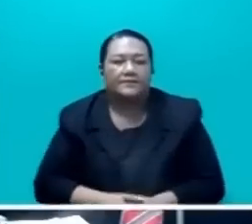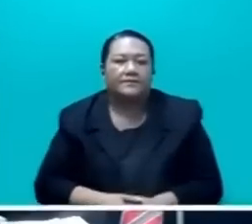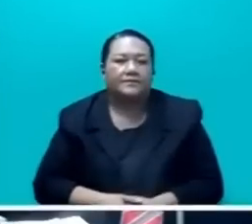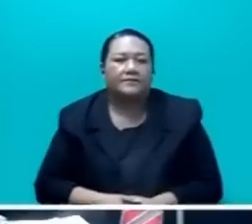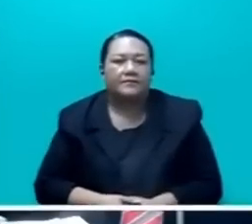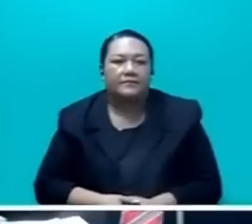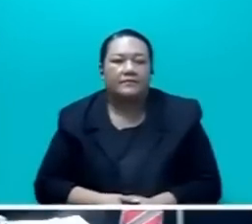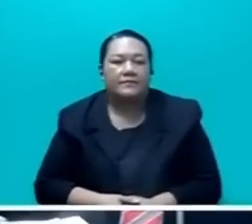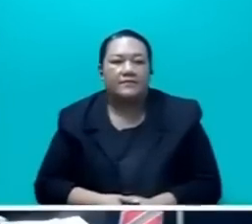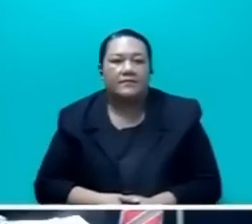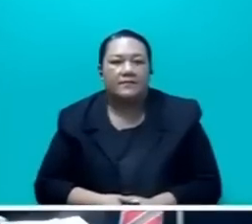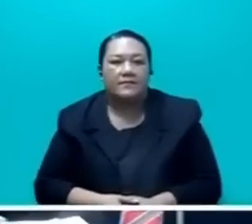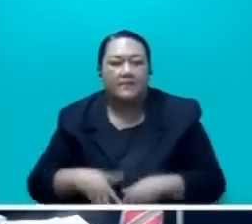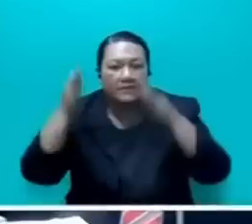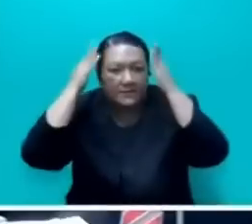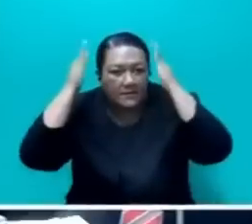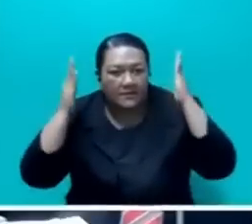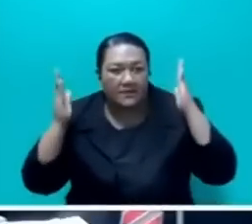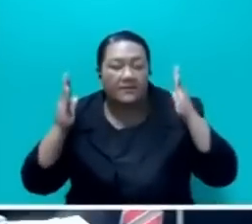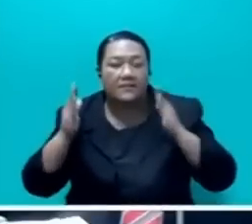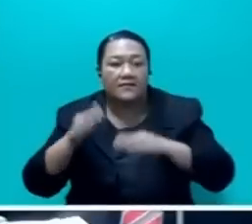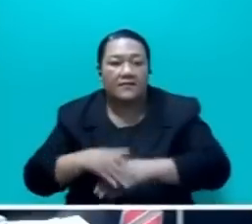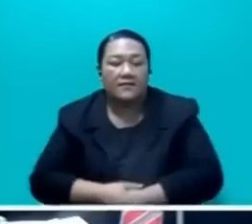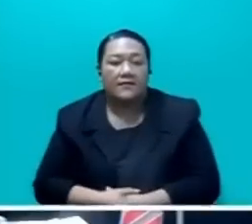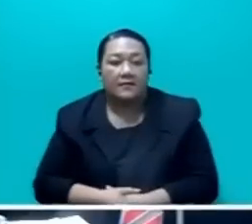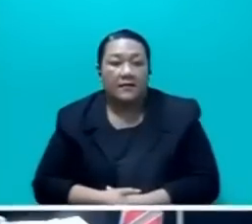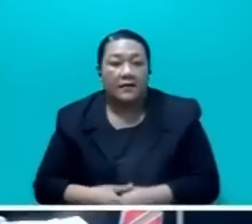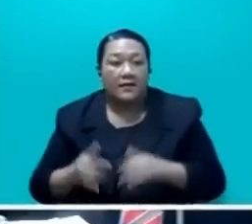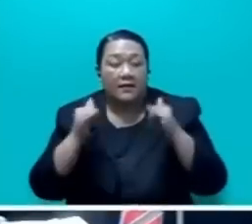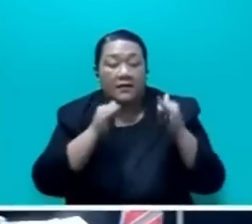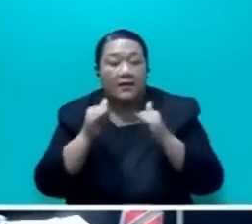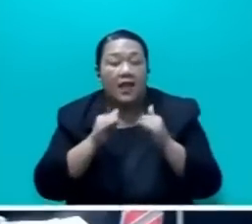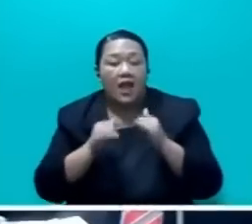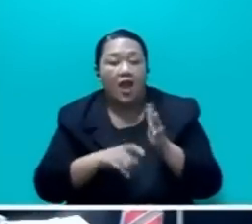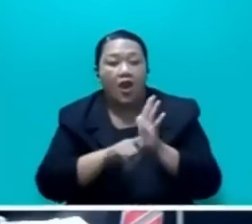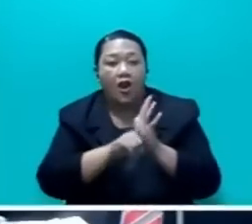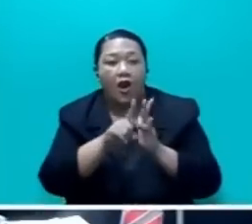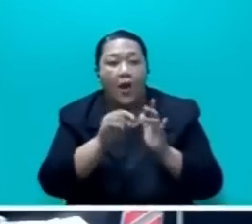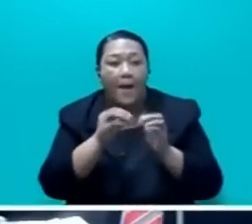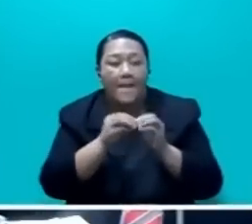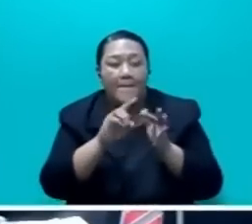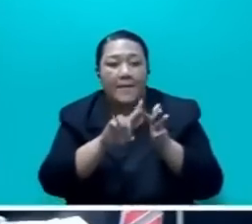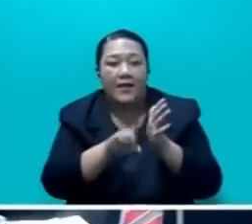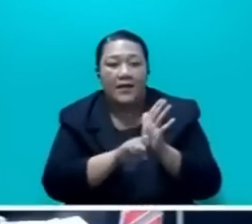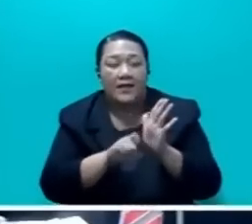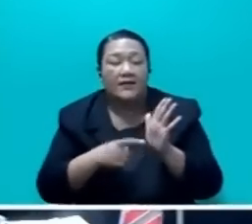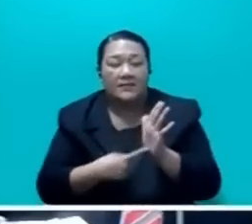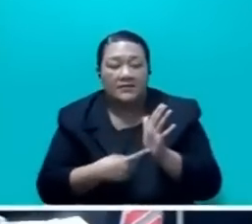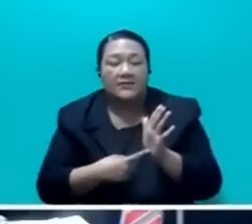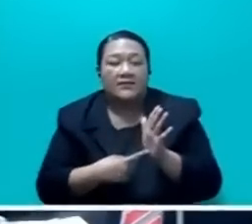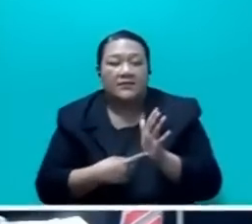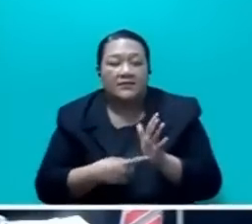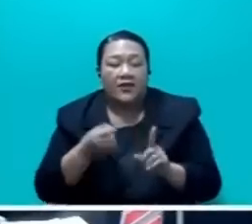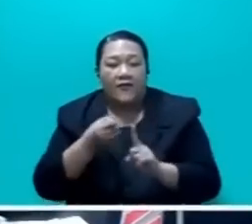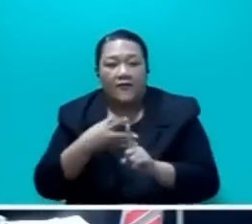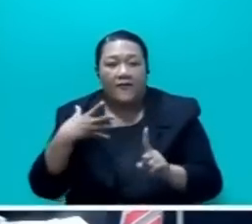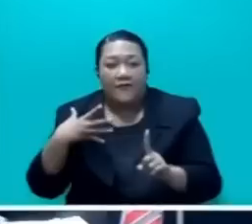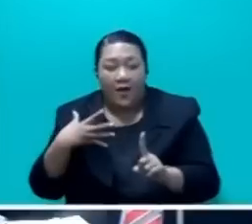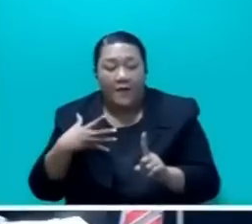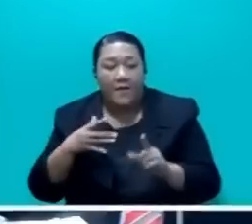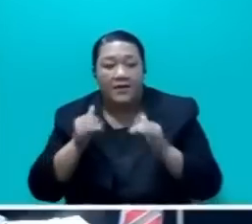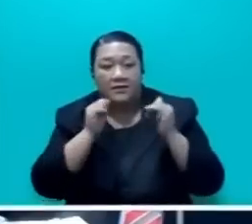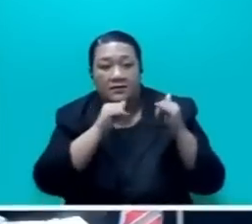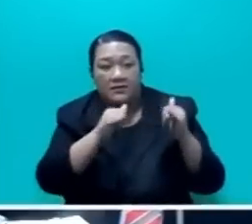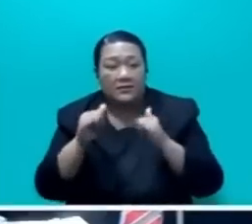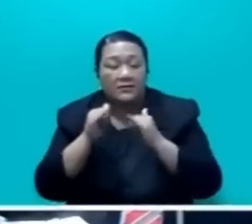Mr. Speaker, Sir, Justice William Robert Marshall, QCSC, former resident Justice of Peace of